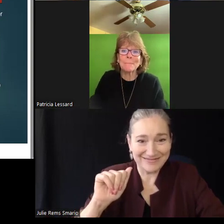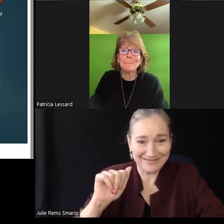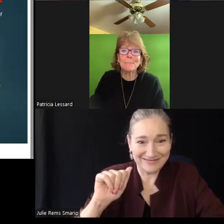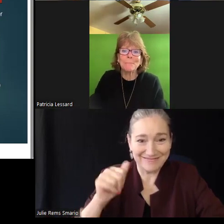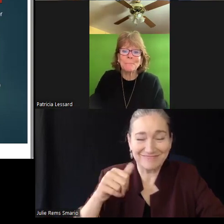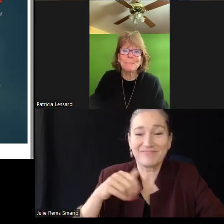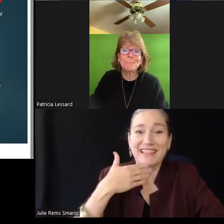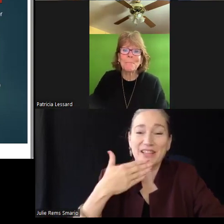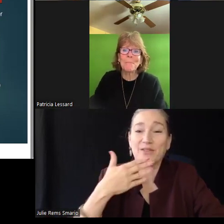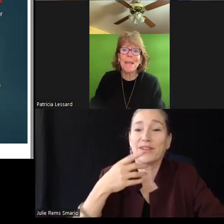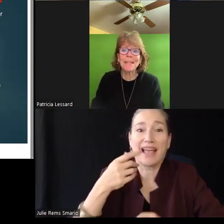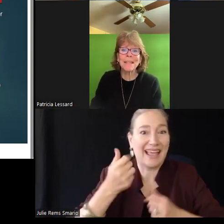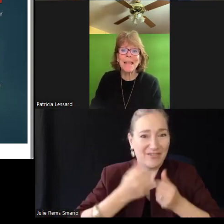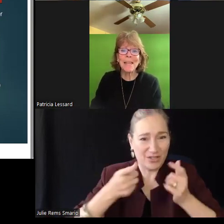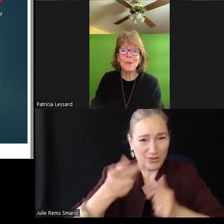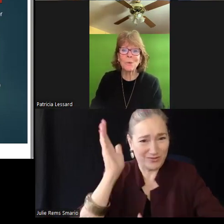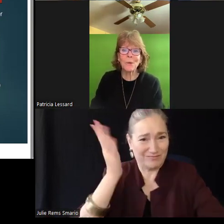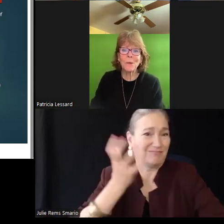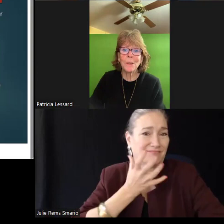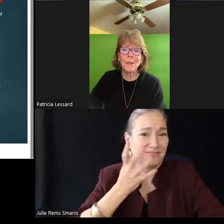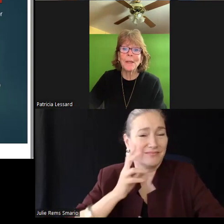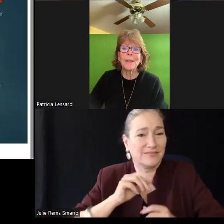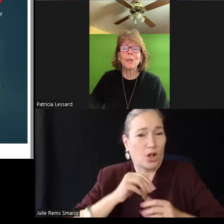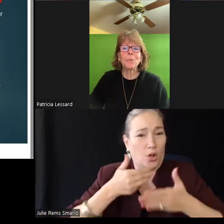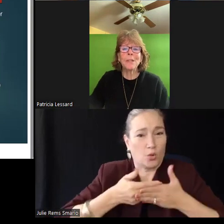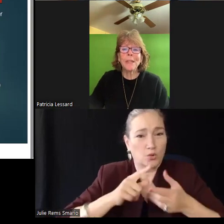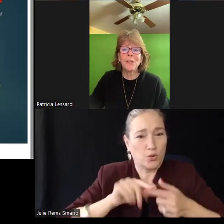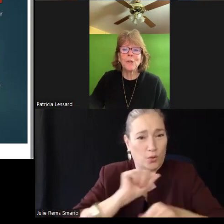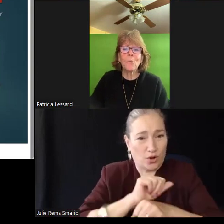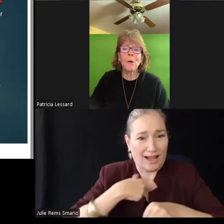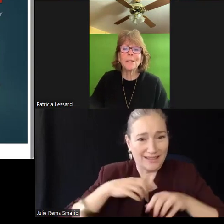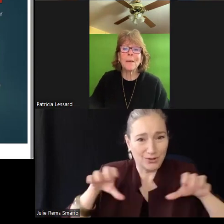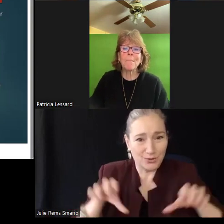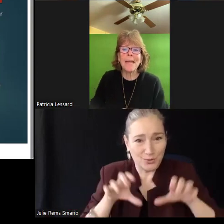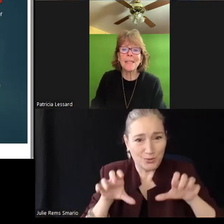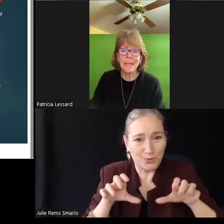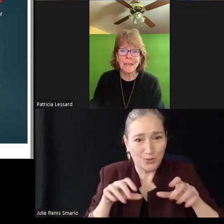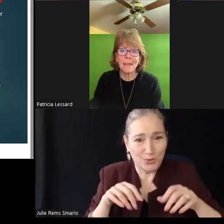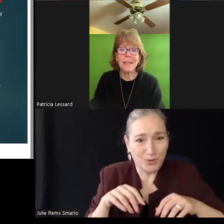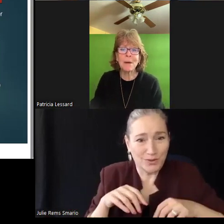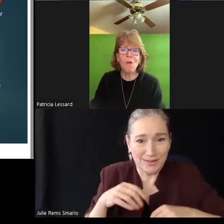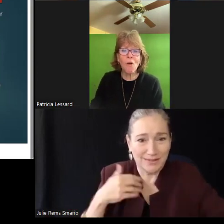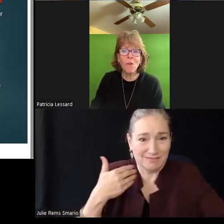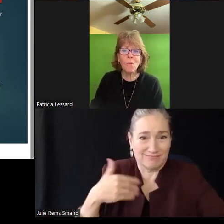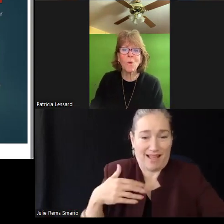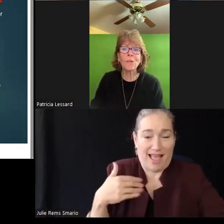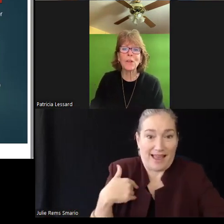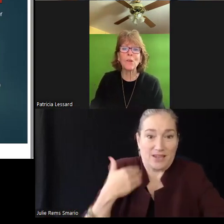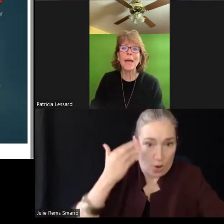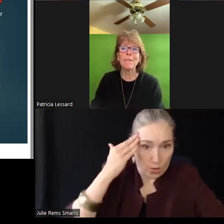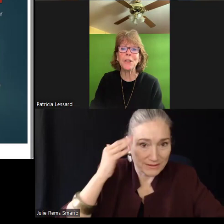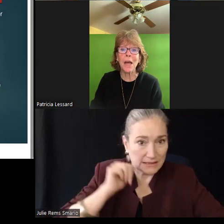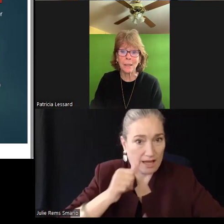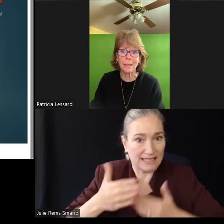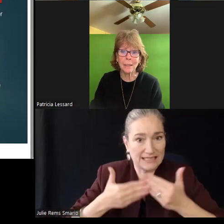Julia, yes, thank you. Your presentation was amazing, thinking about all the work that